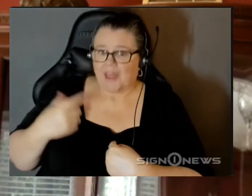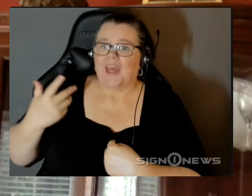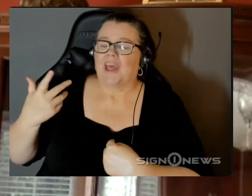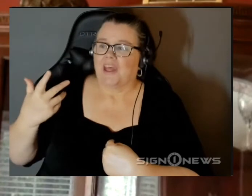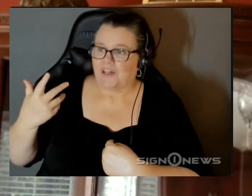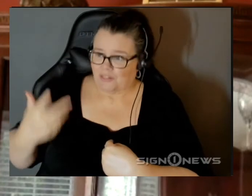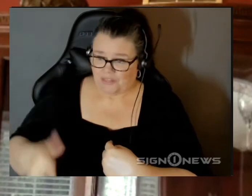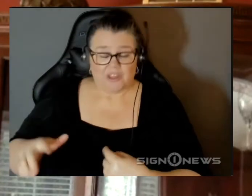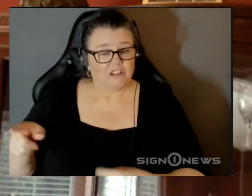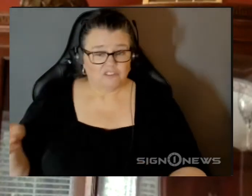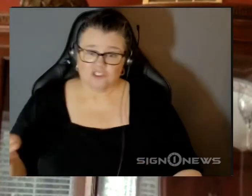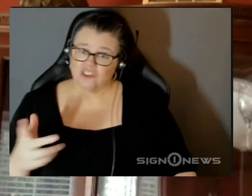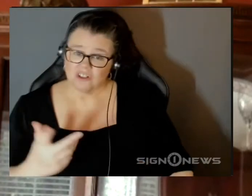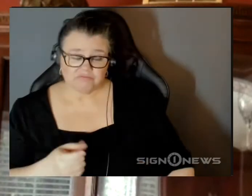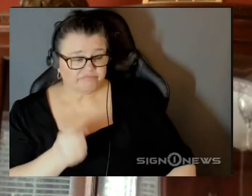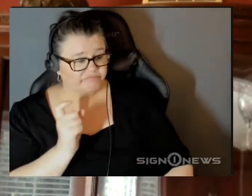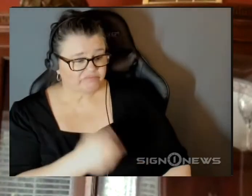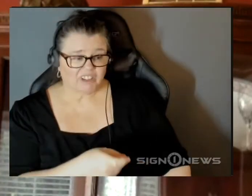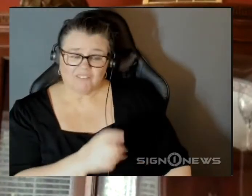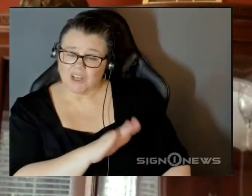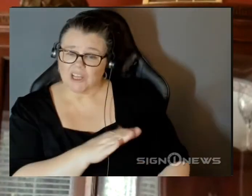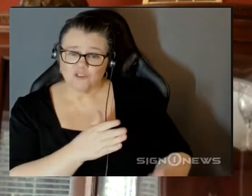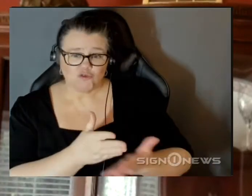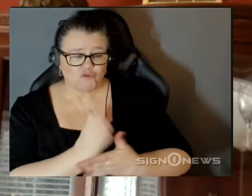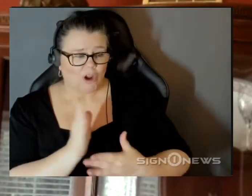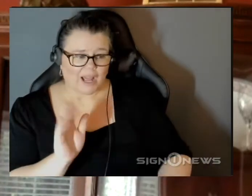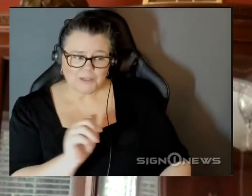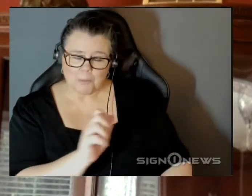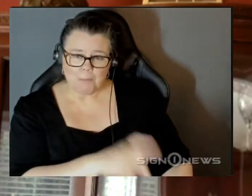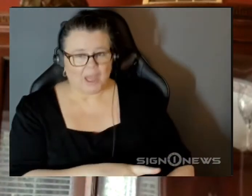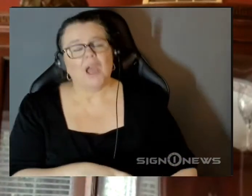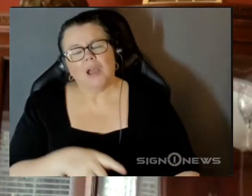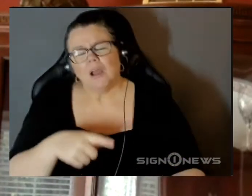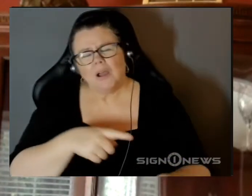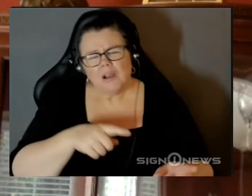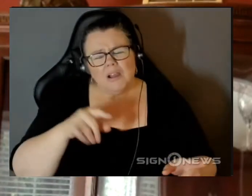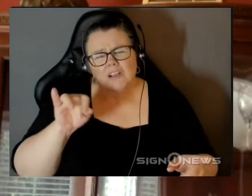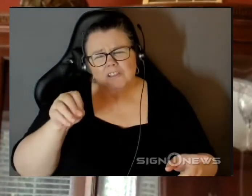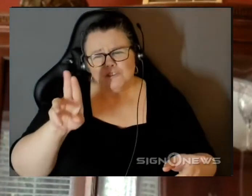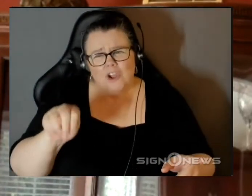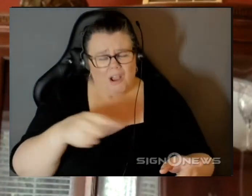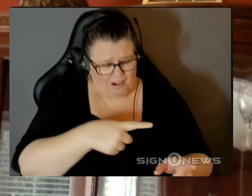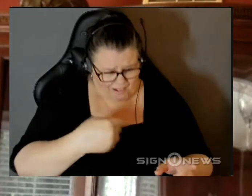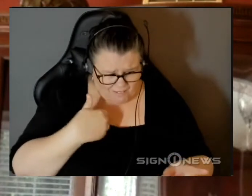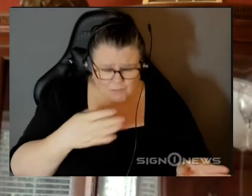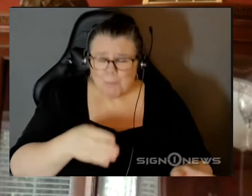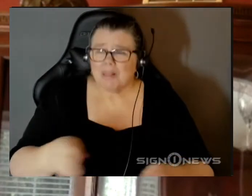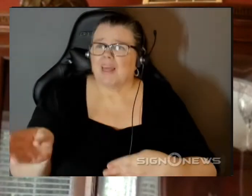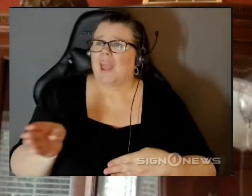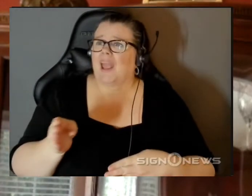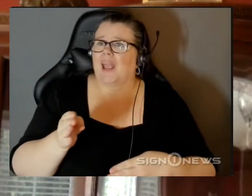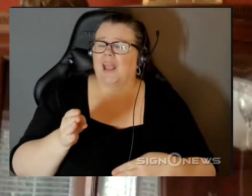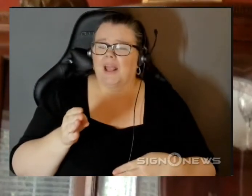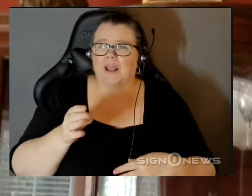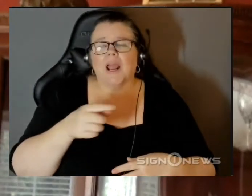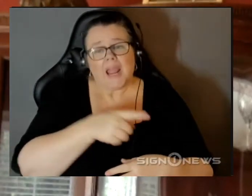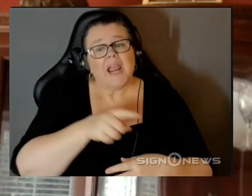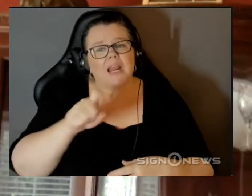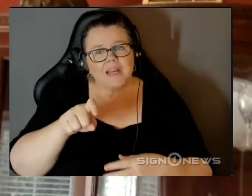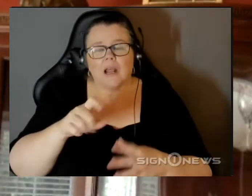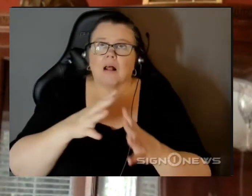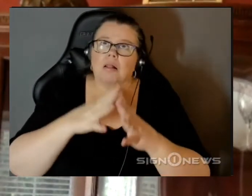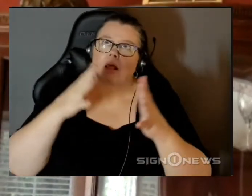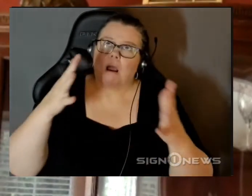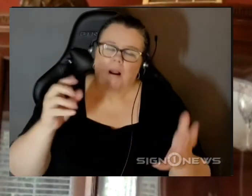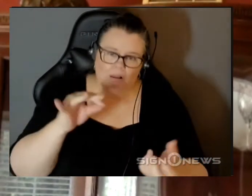his supported decision-making plan, he makes the decisions, but he does need a lot of support. But physical support is very different